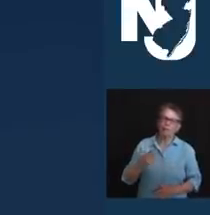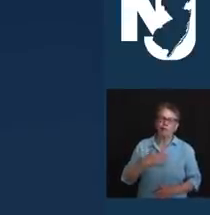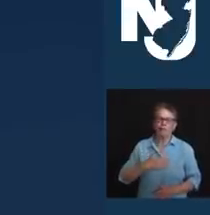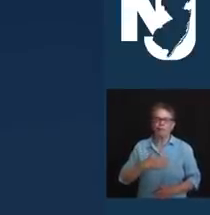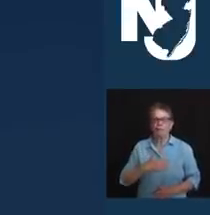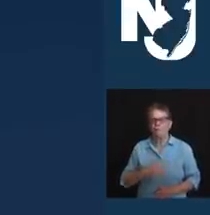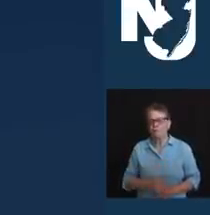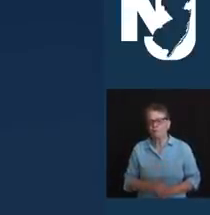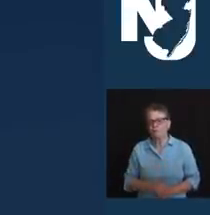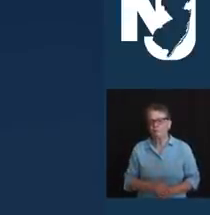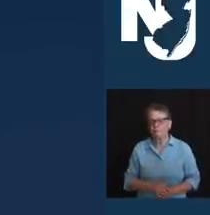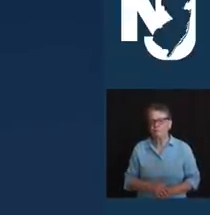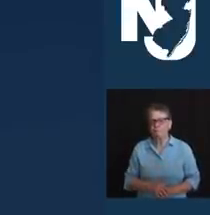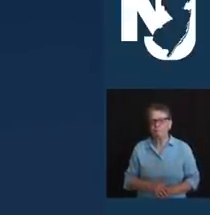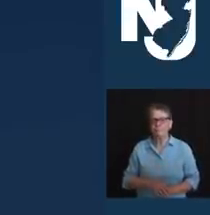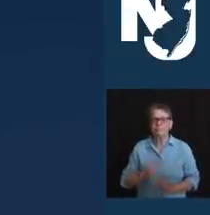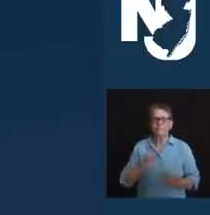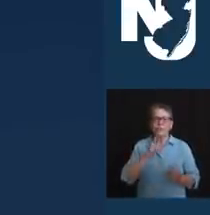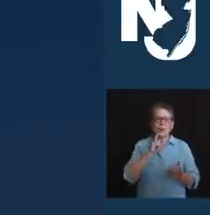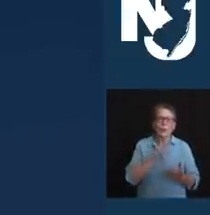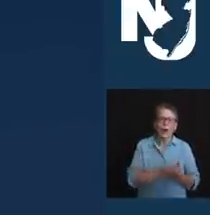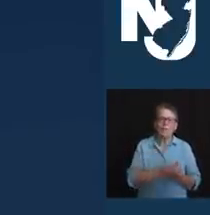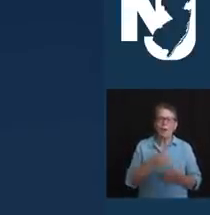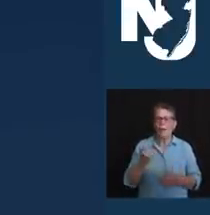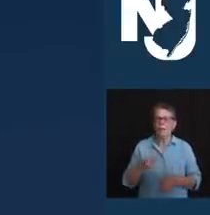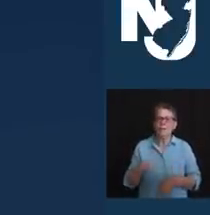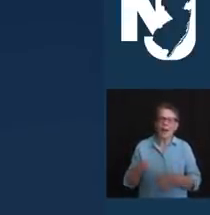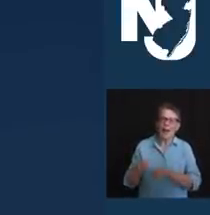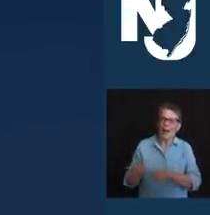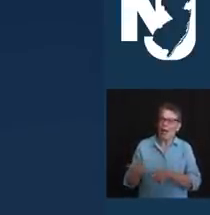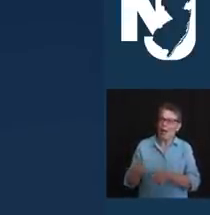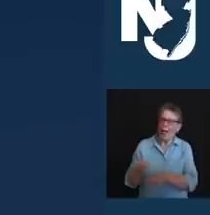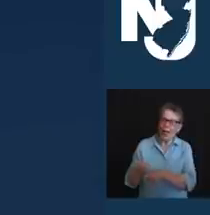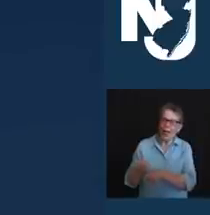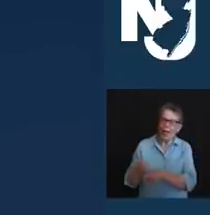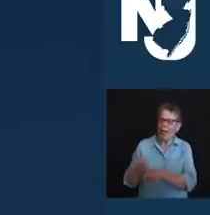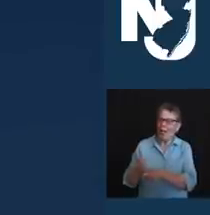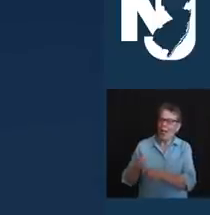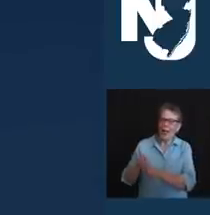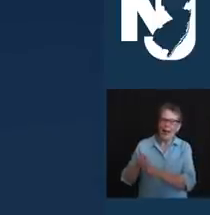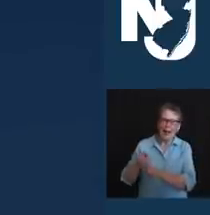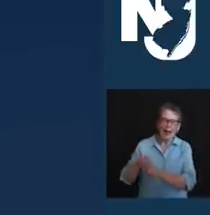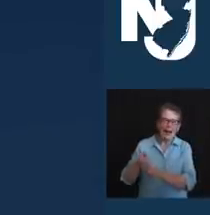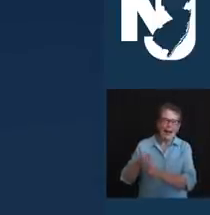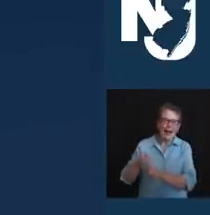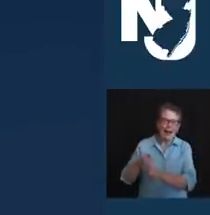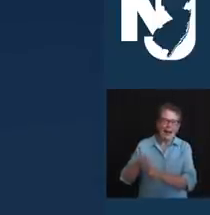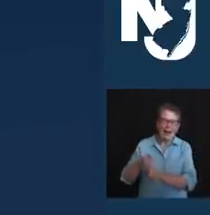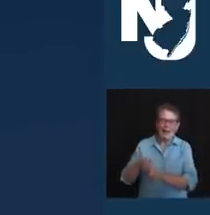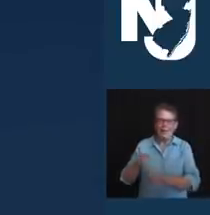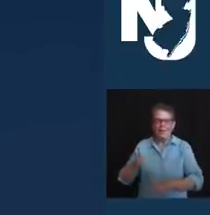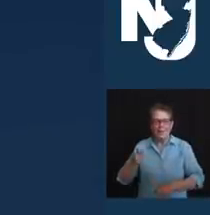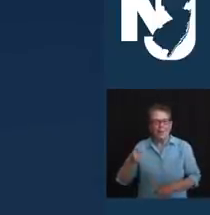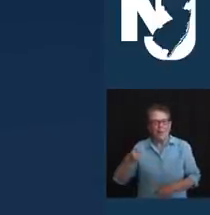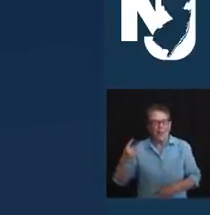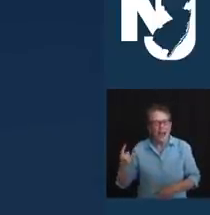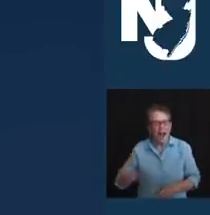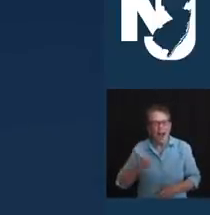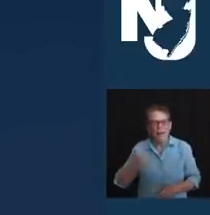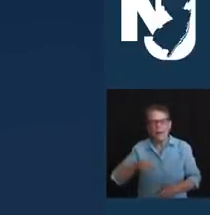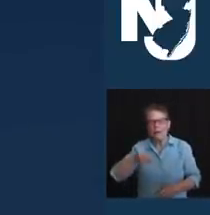wife, he was and remained until the end an unapologetic Dallas Cowboys